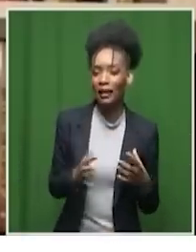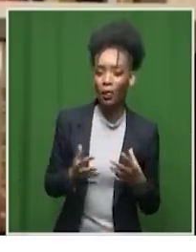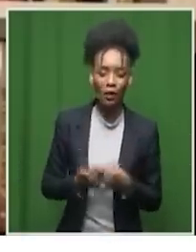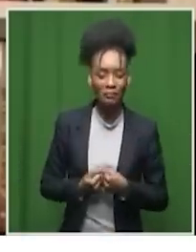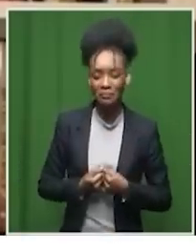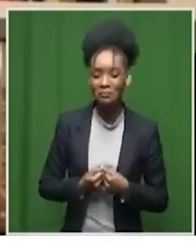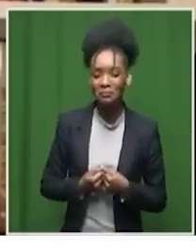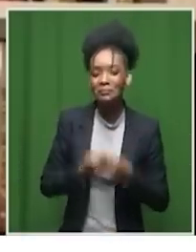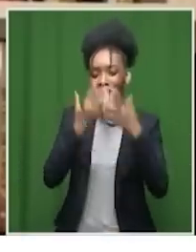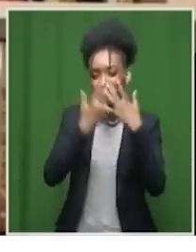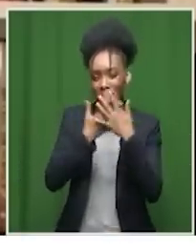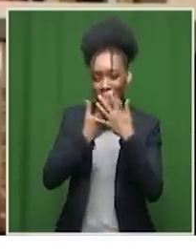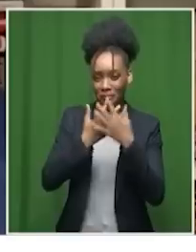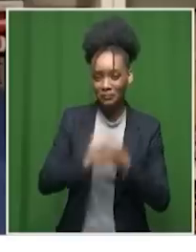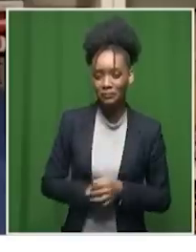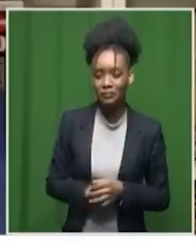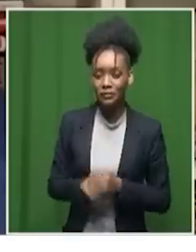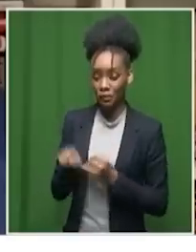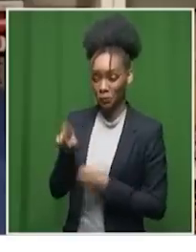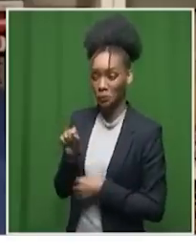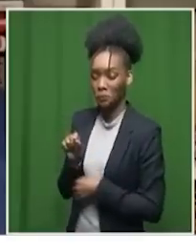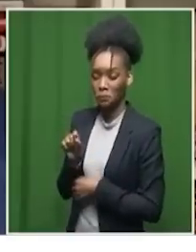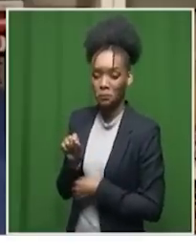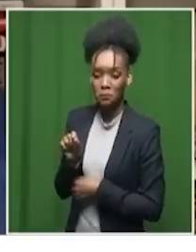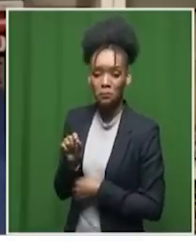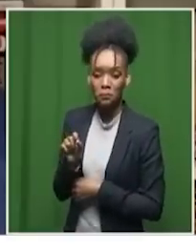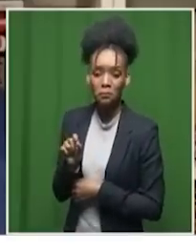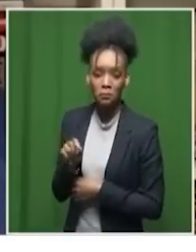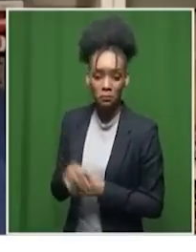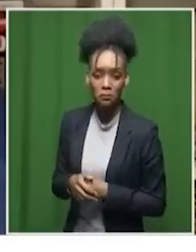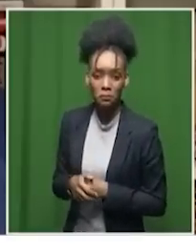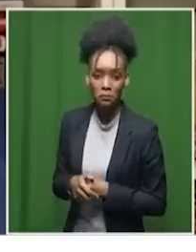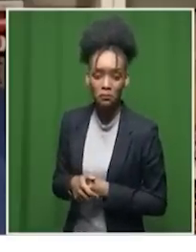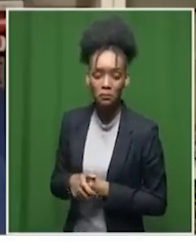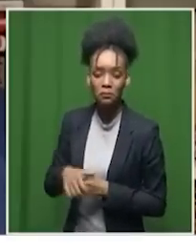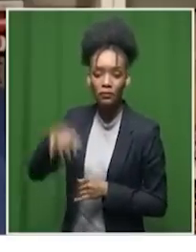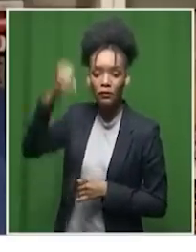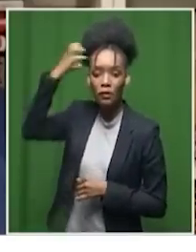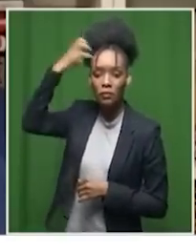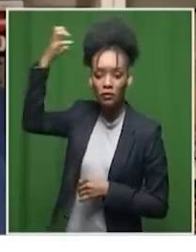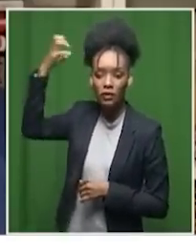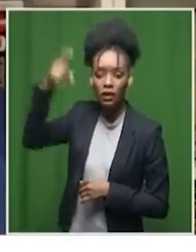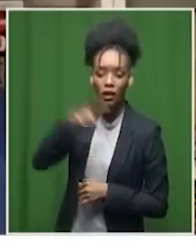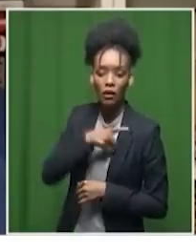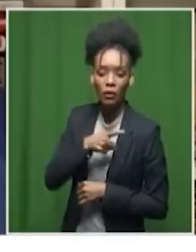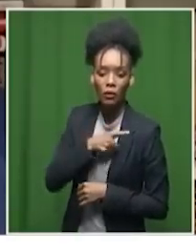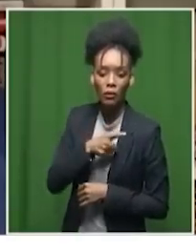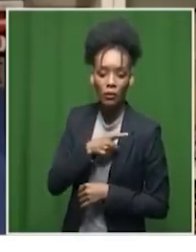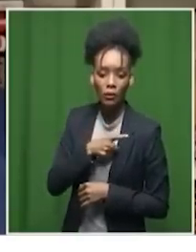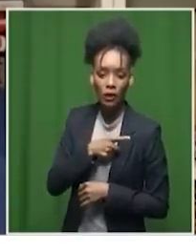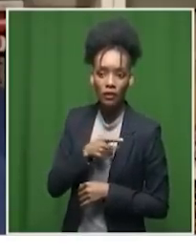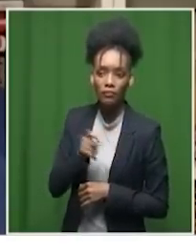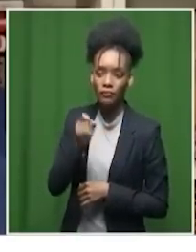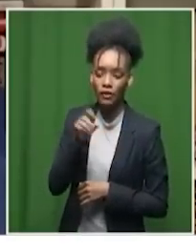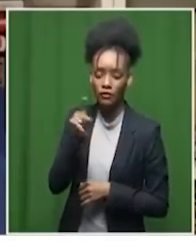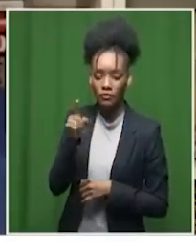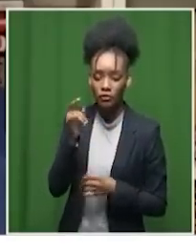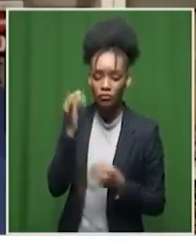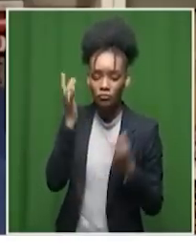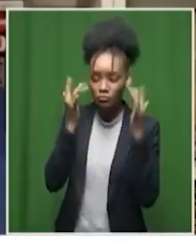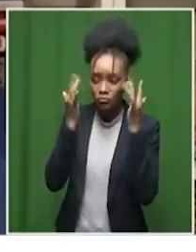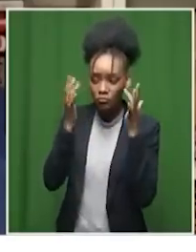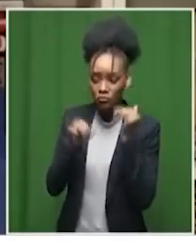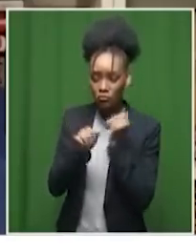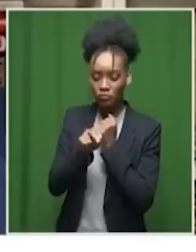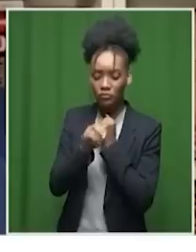what you say is very interesting, Professor Thomashausen, because if you consider that the ANC was still, you know,